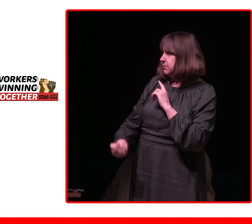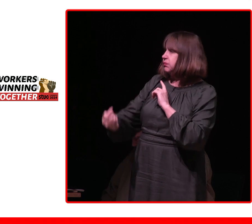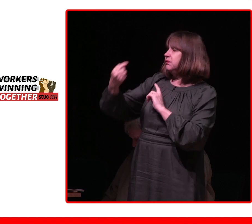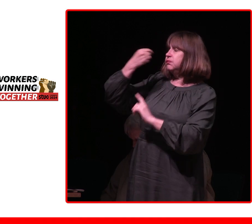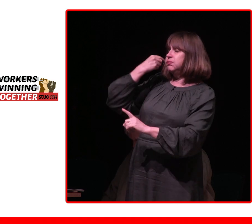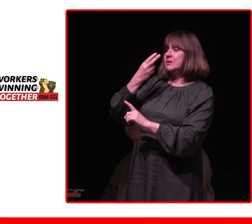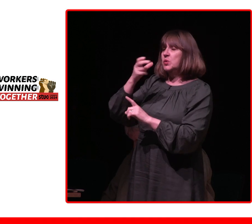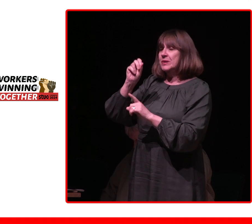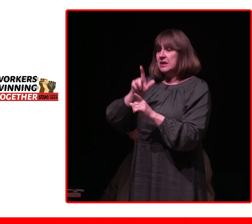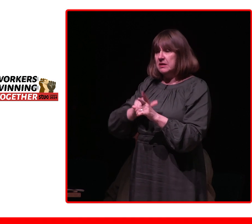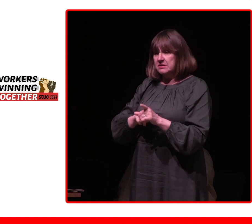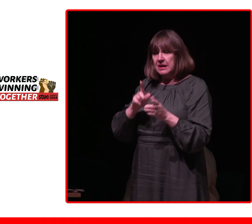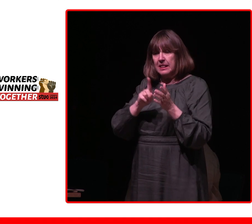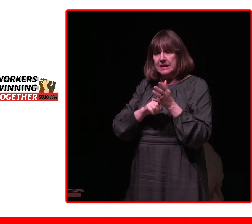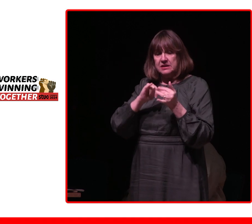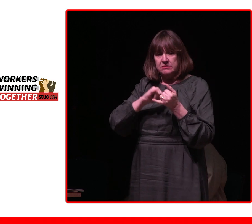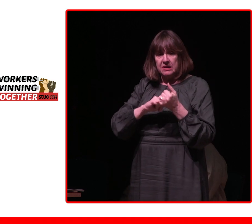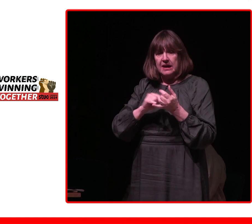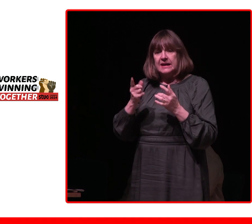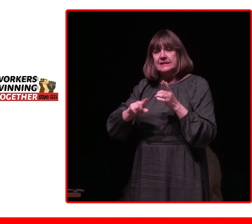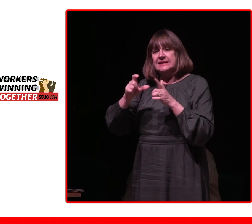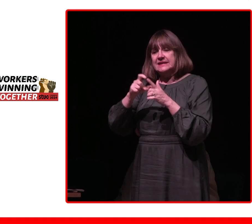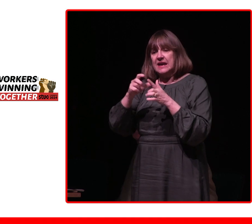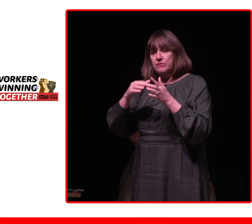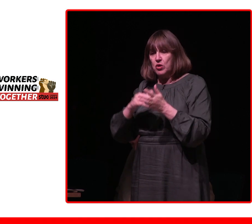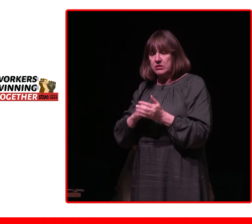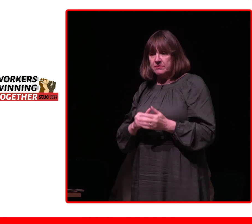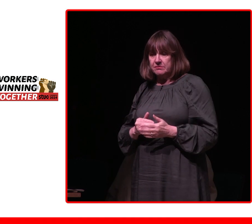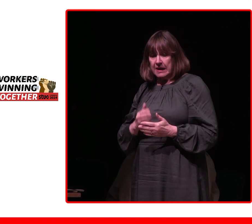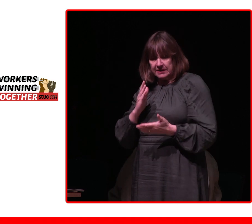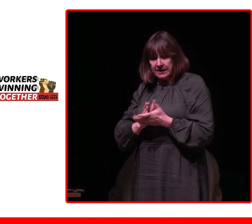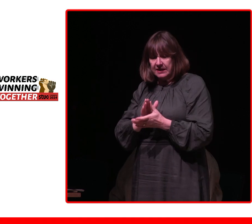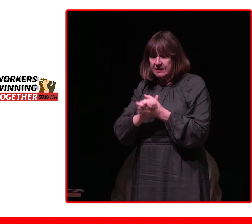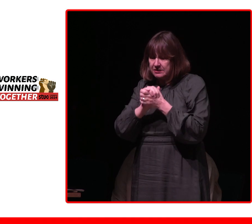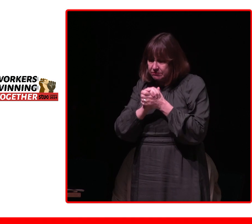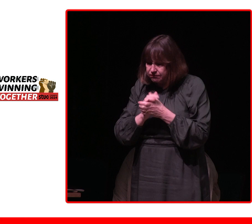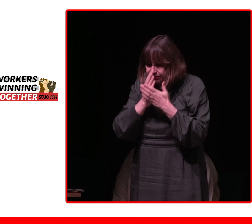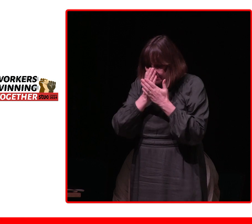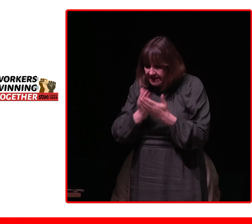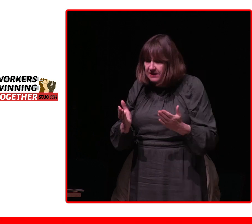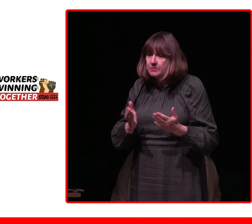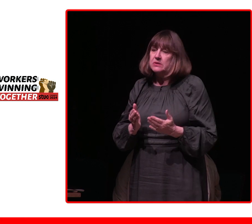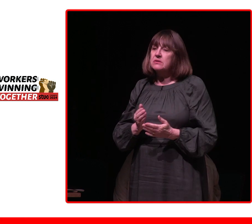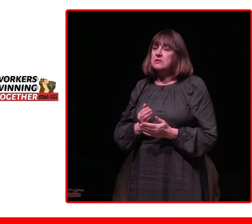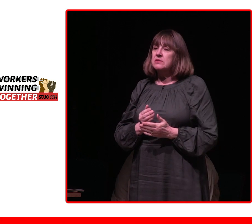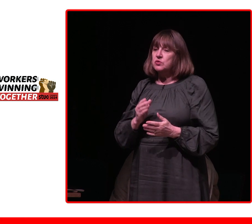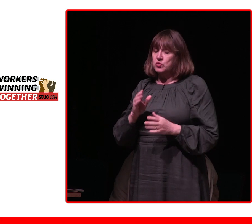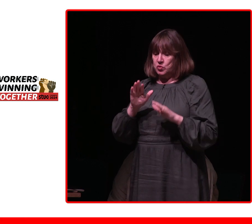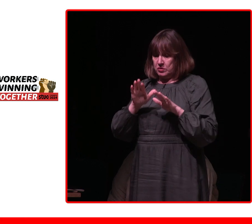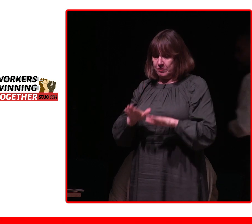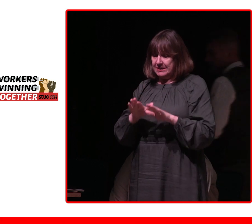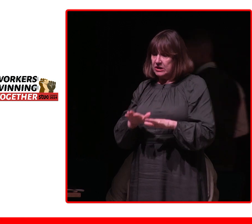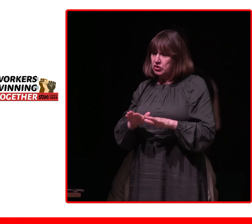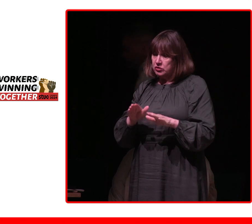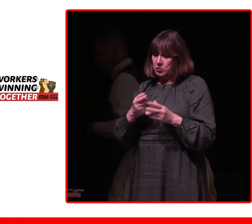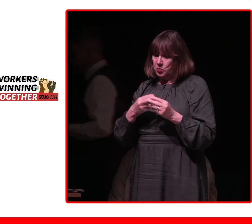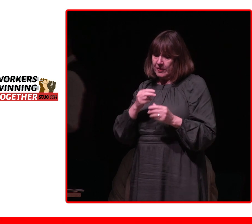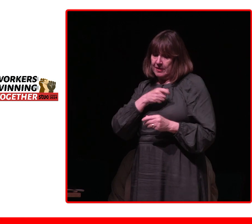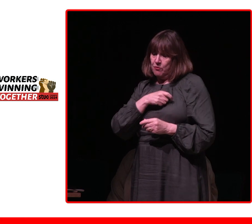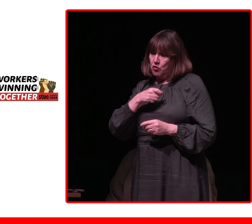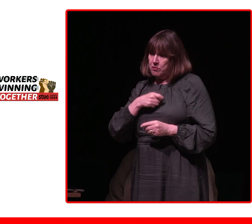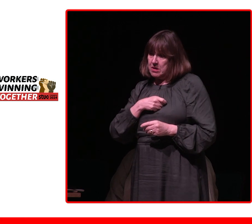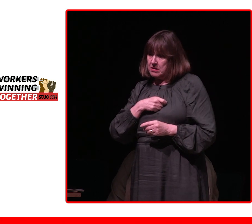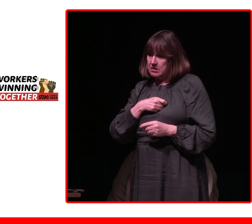ago, Linda Somerville, Dave Moxham, and it's testament to the consistency of the position of the trade union movement and